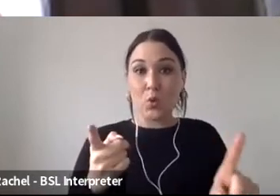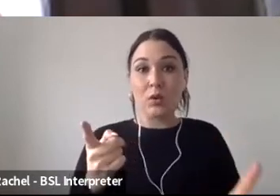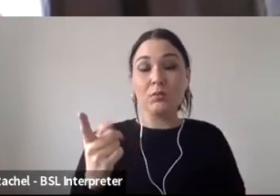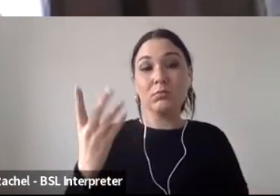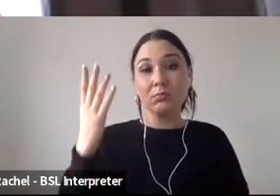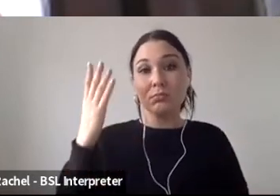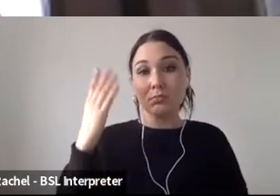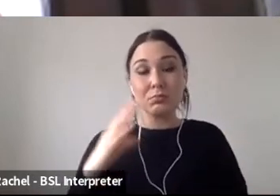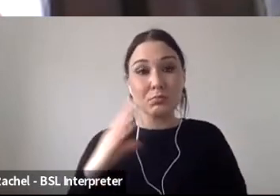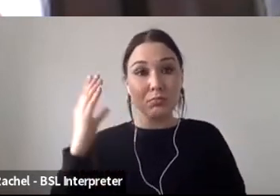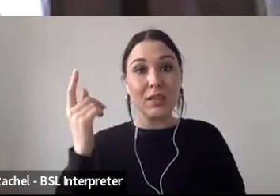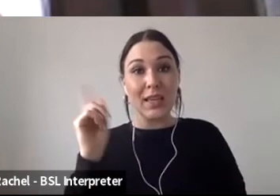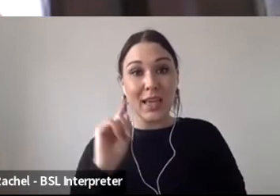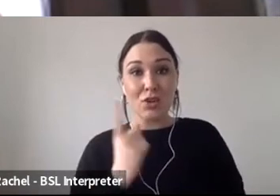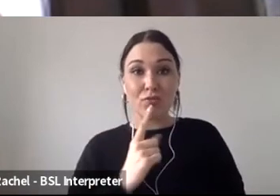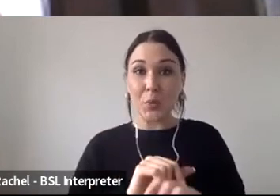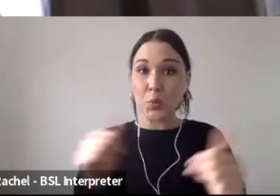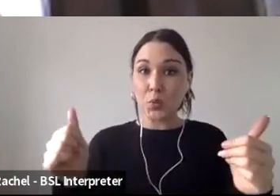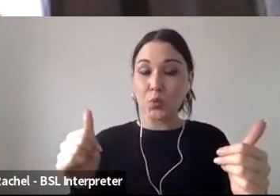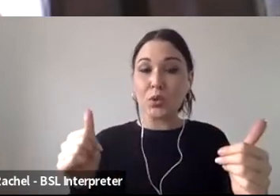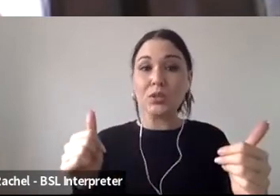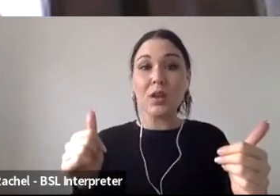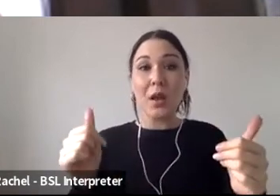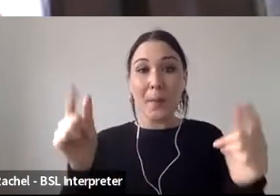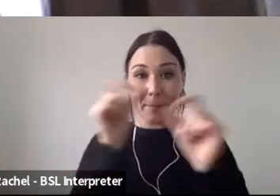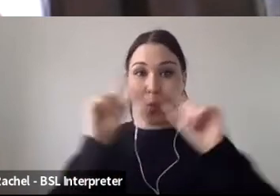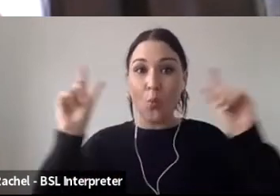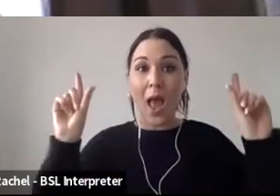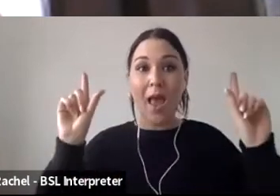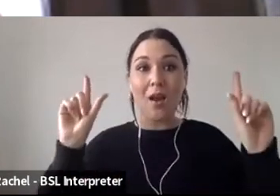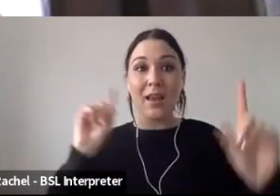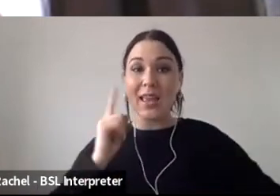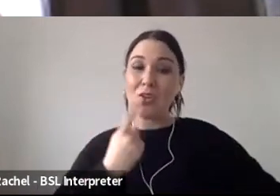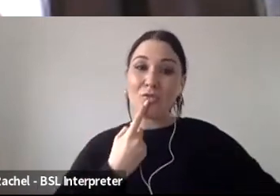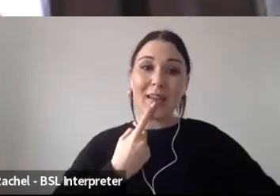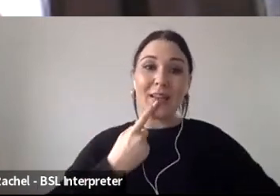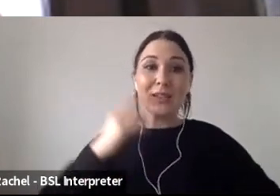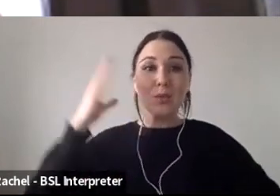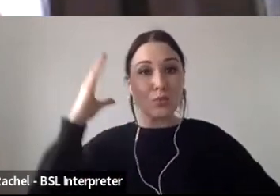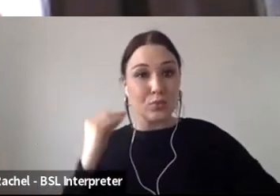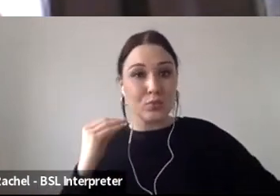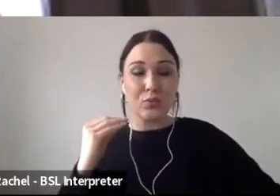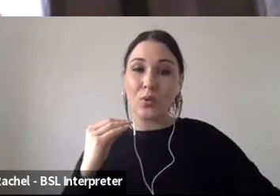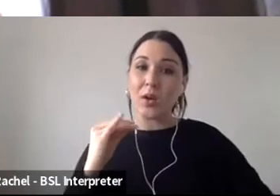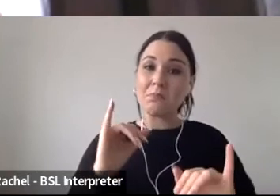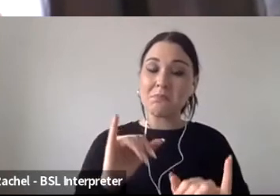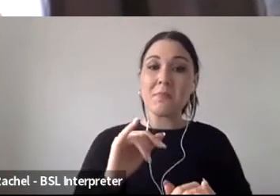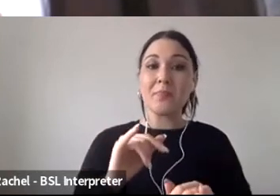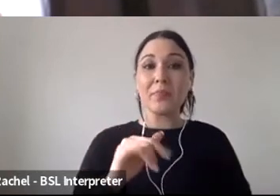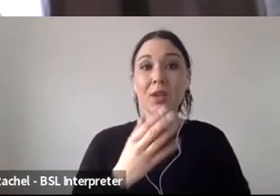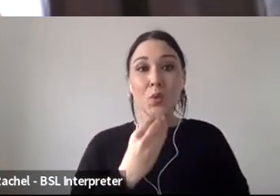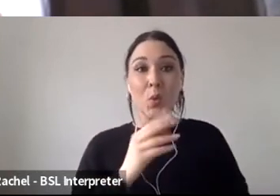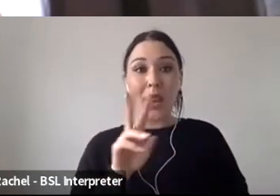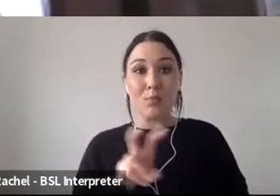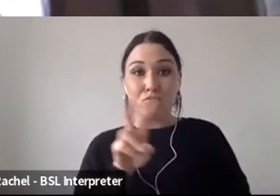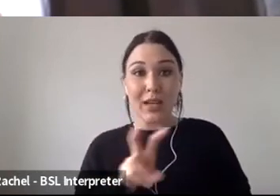is good, just be aware of people on the call whose hearing is maybe not as good, maybe using lip reading.